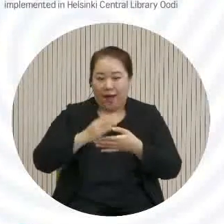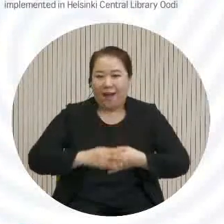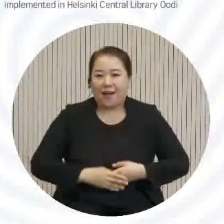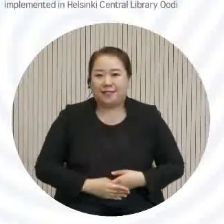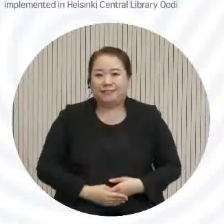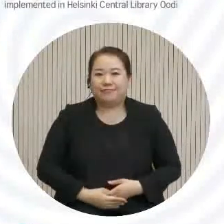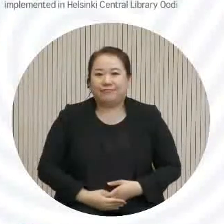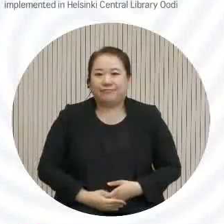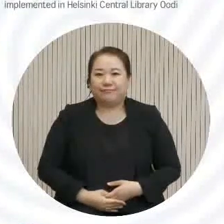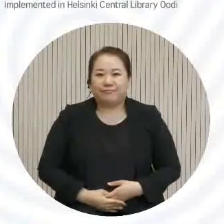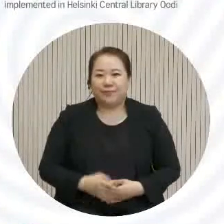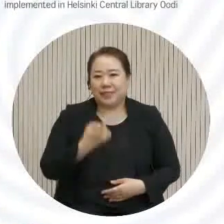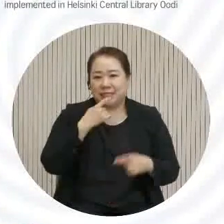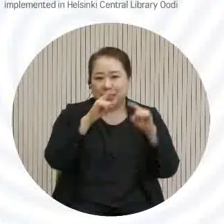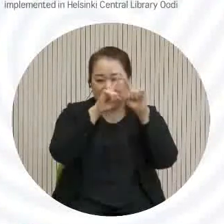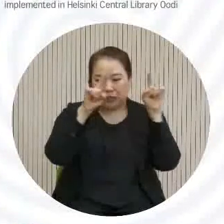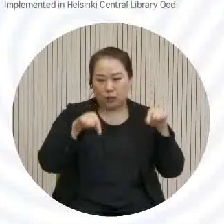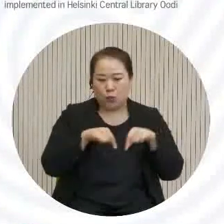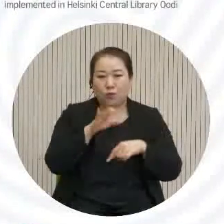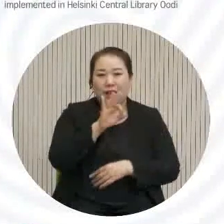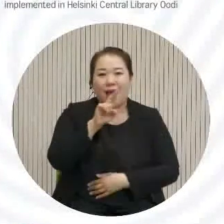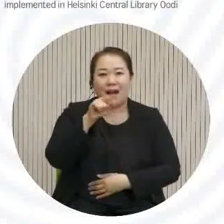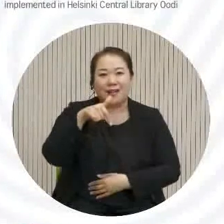paper instrument should make sounds.